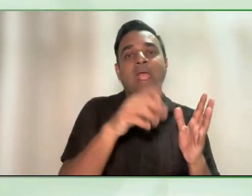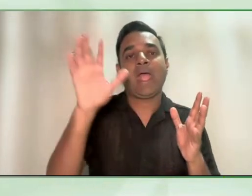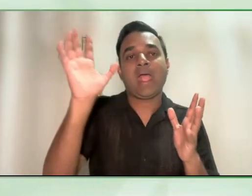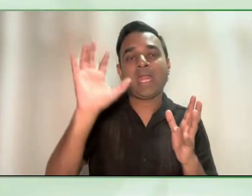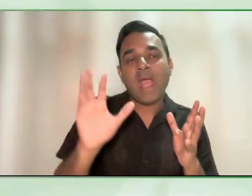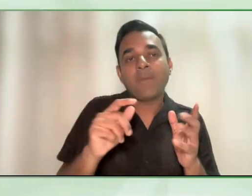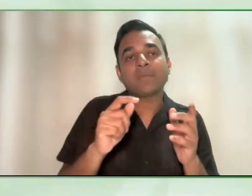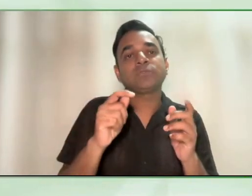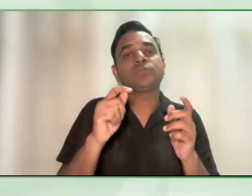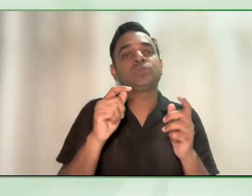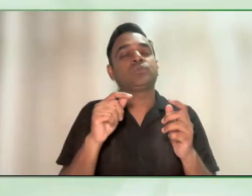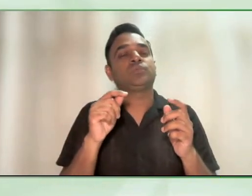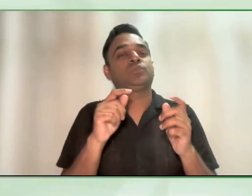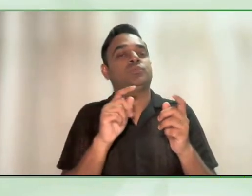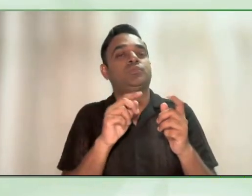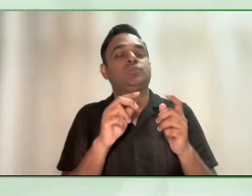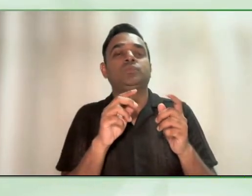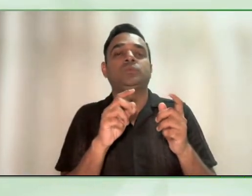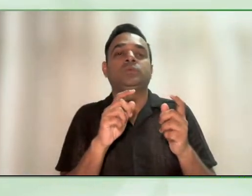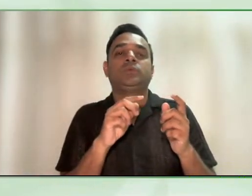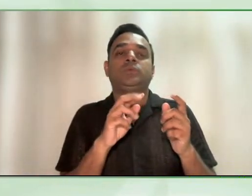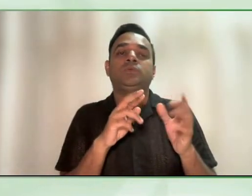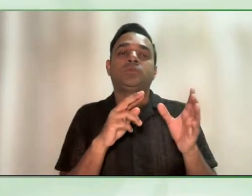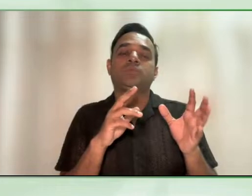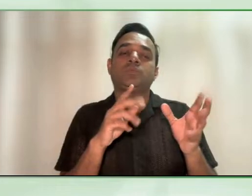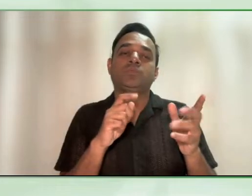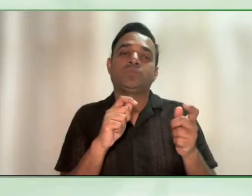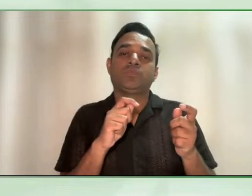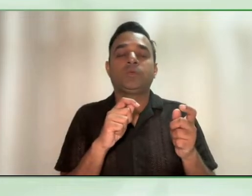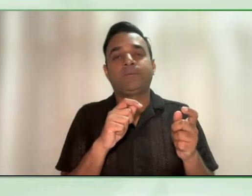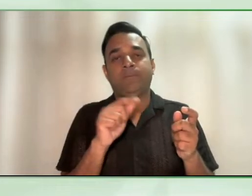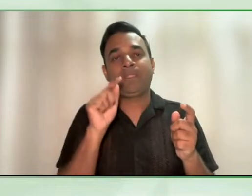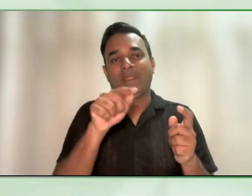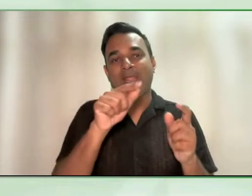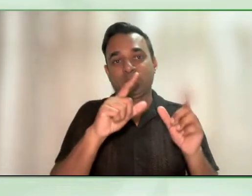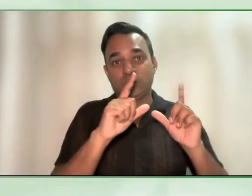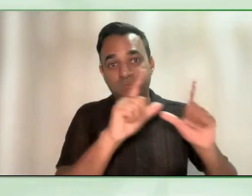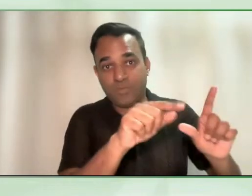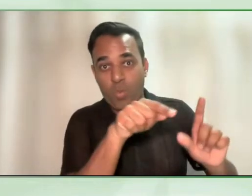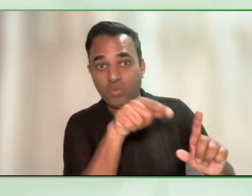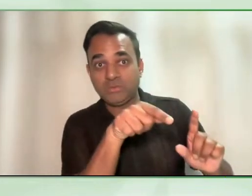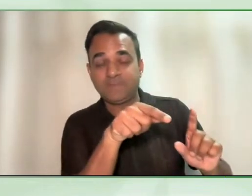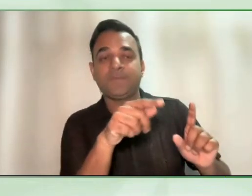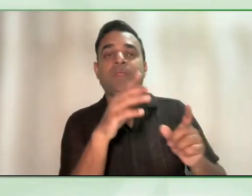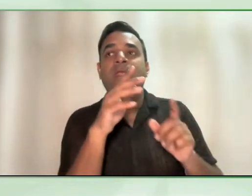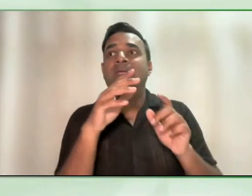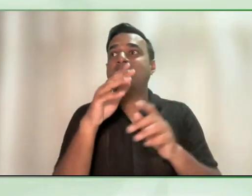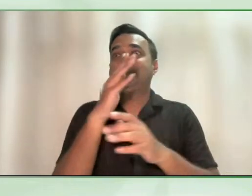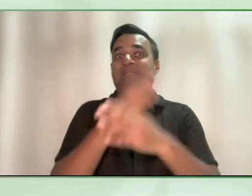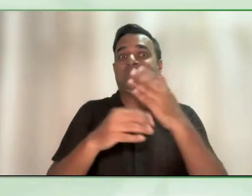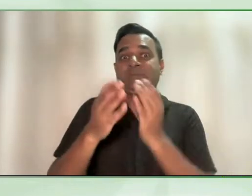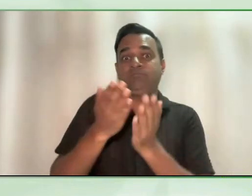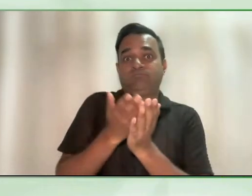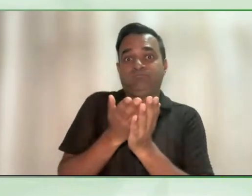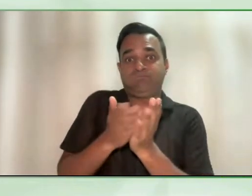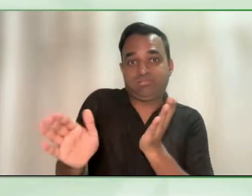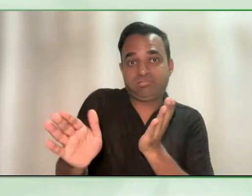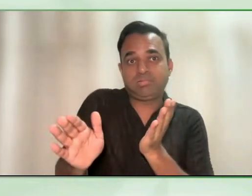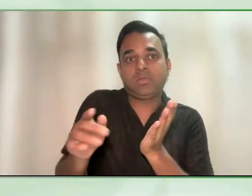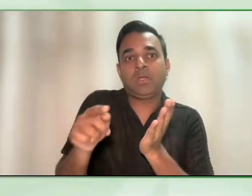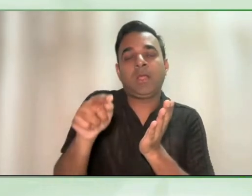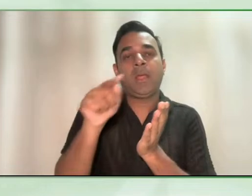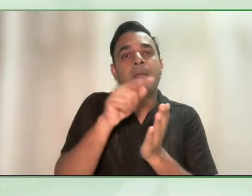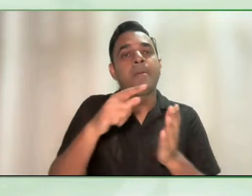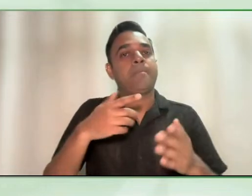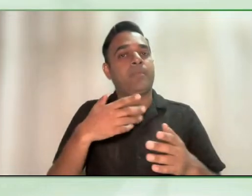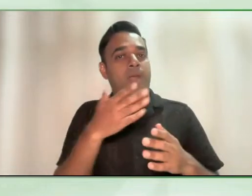rights community that people with disabilities are problem solvers. We also say just generally that people know their needs